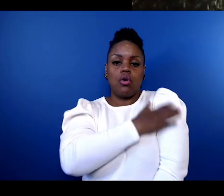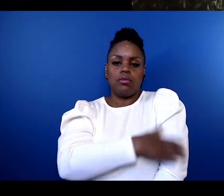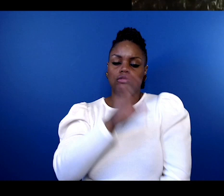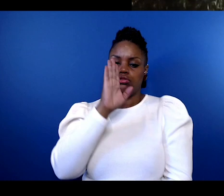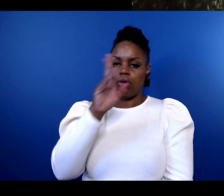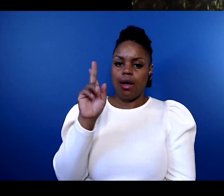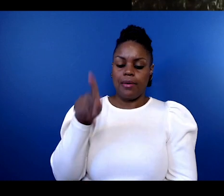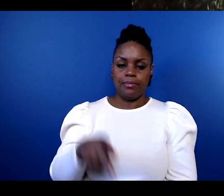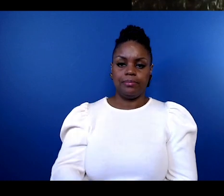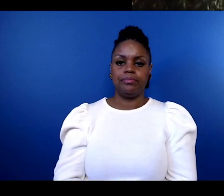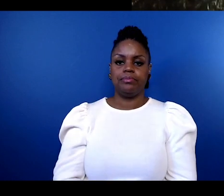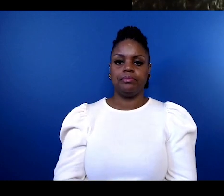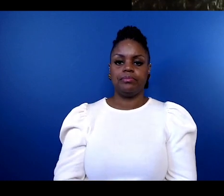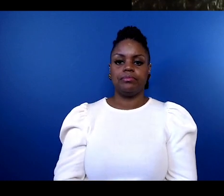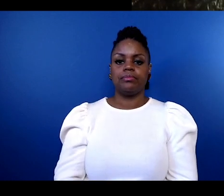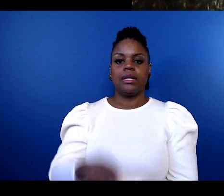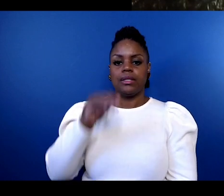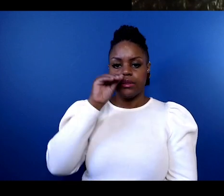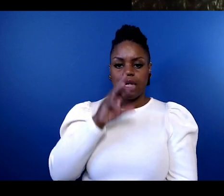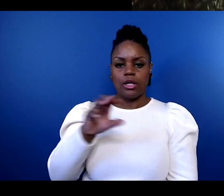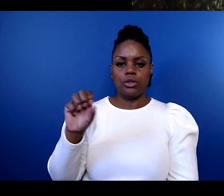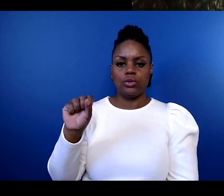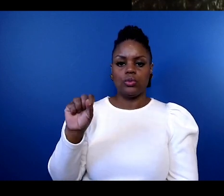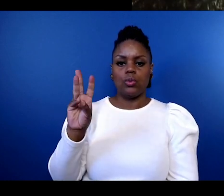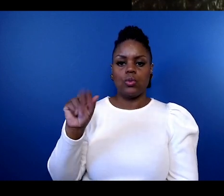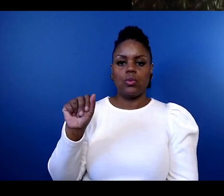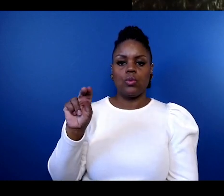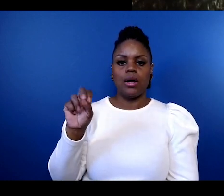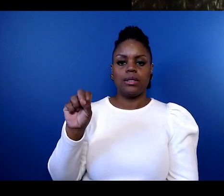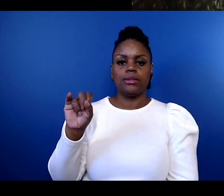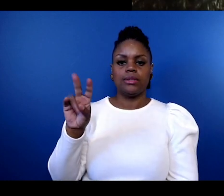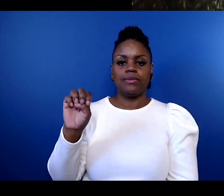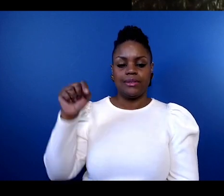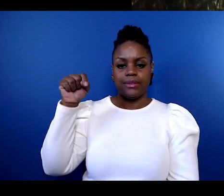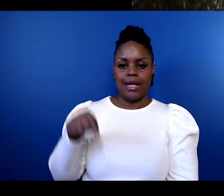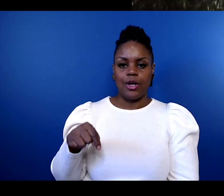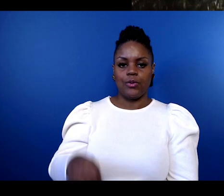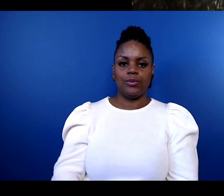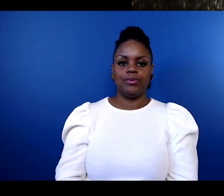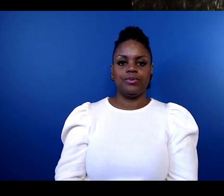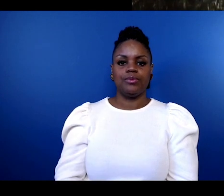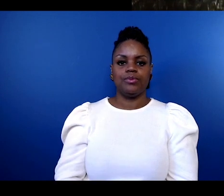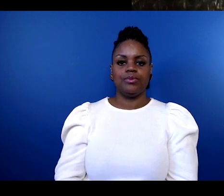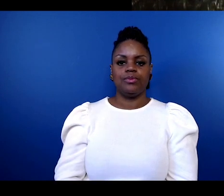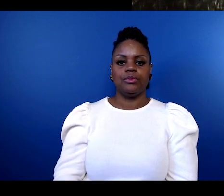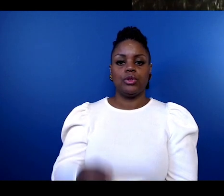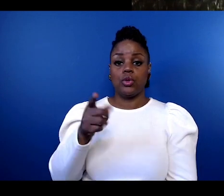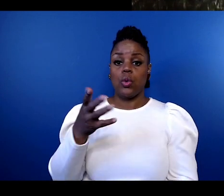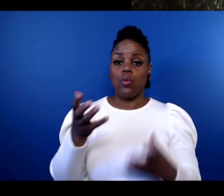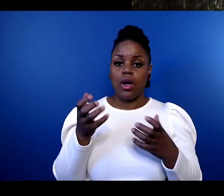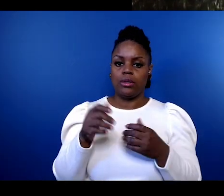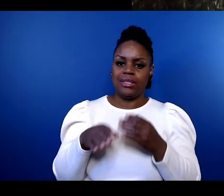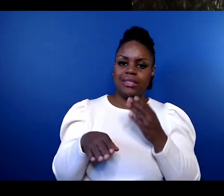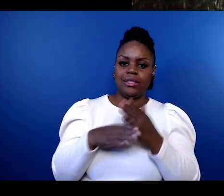you need to drop that right knee, go ahead. And we're just going to lower the hips as much as you can towards your